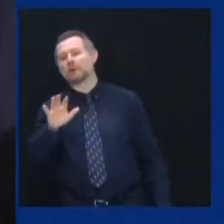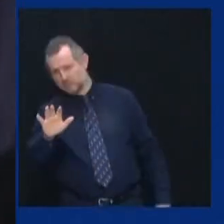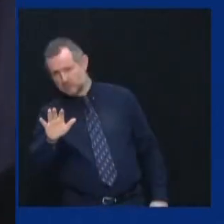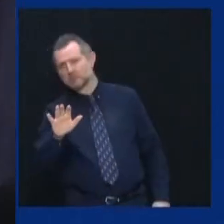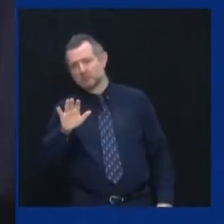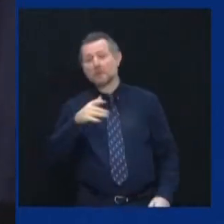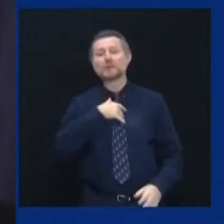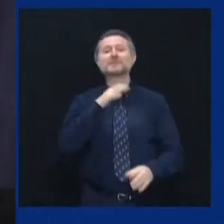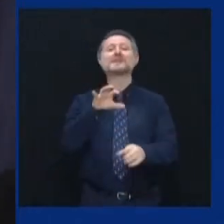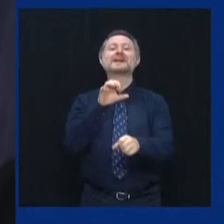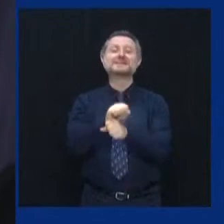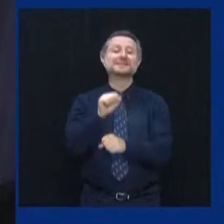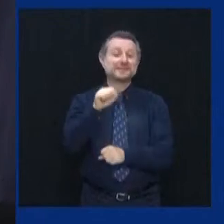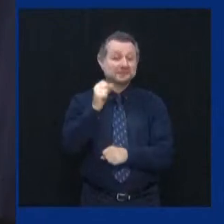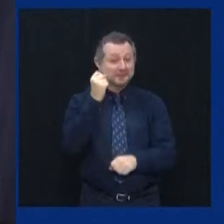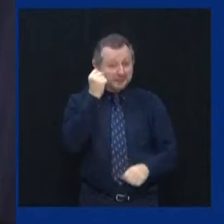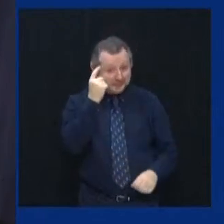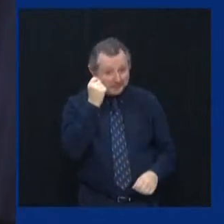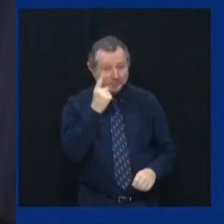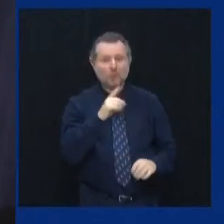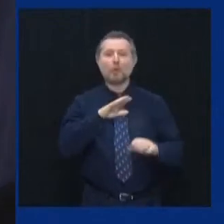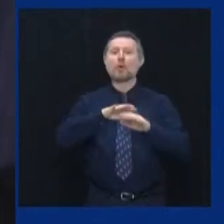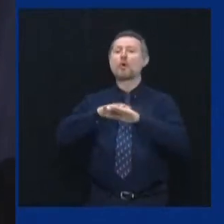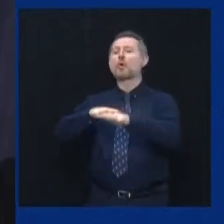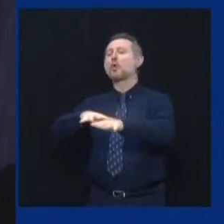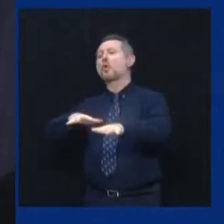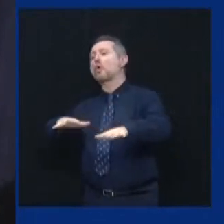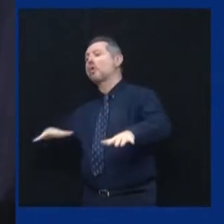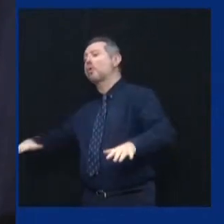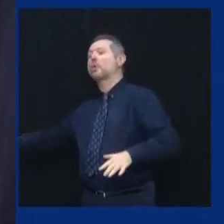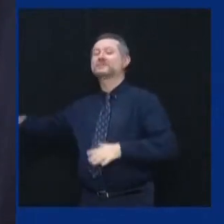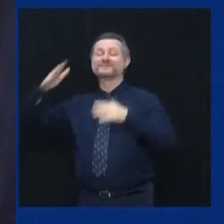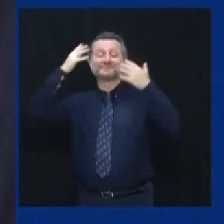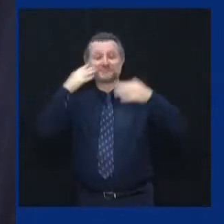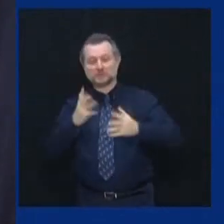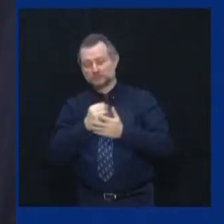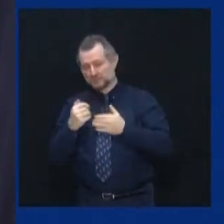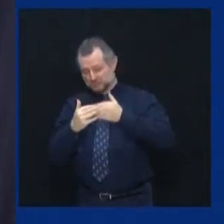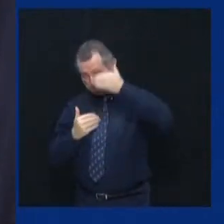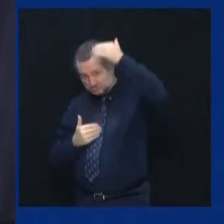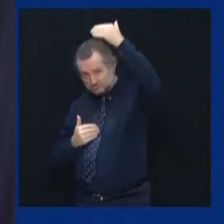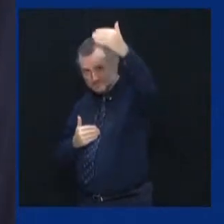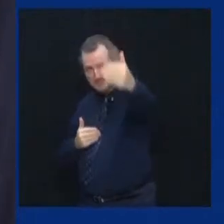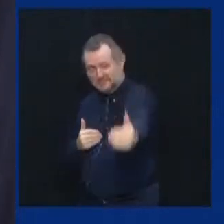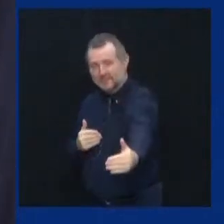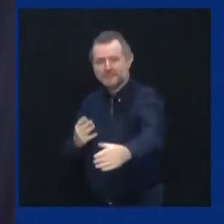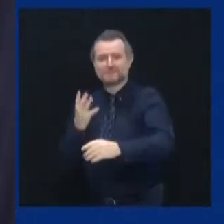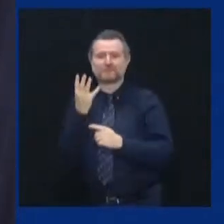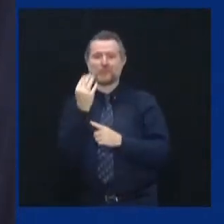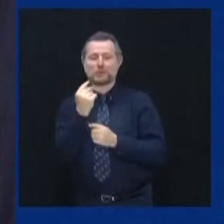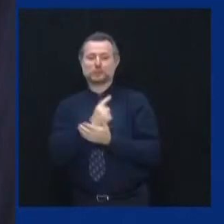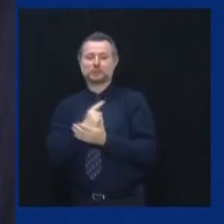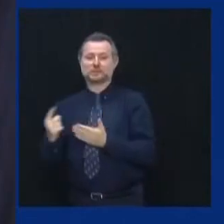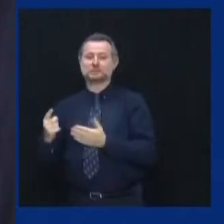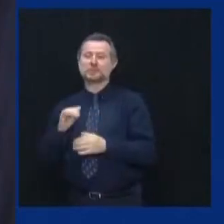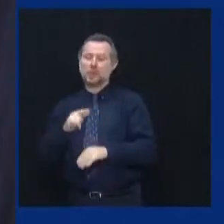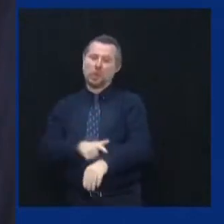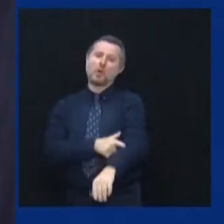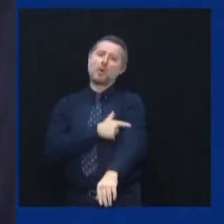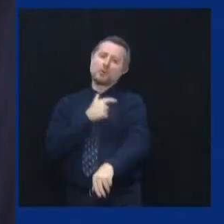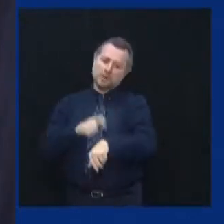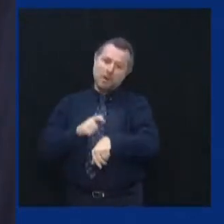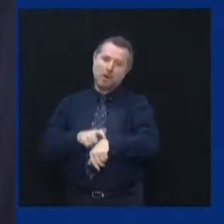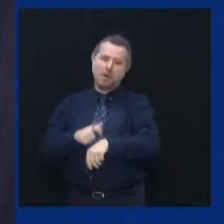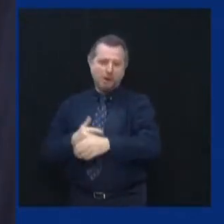be 14 weeks, which is an incredible amount of time. I use my mother